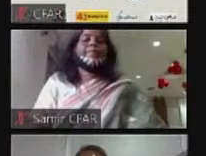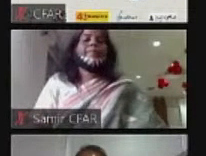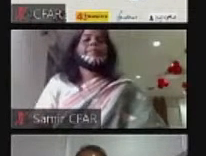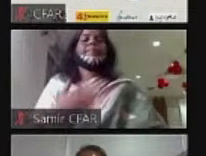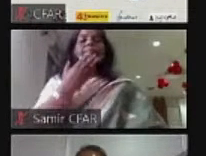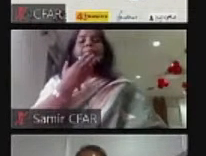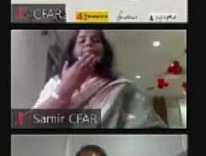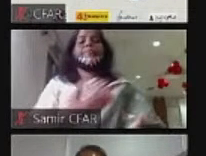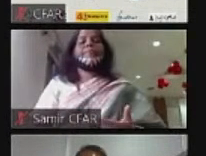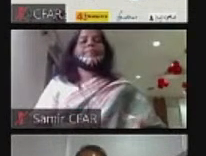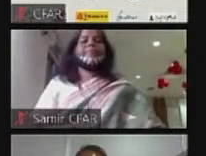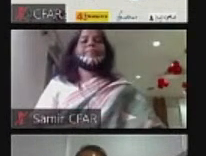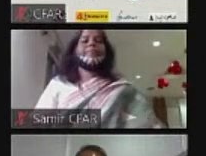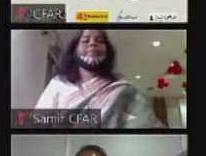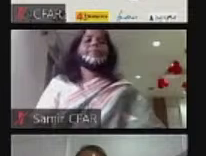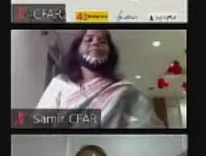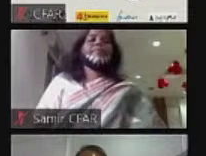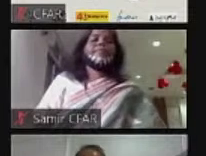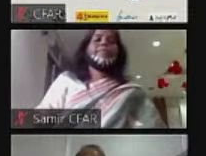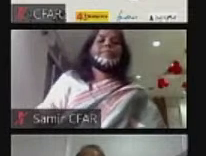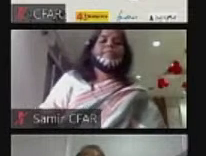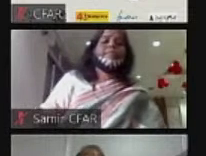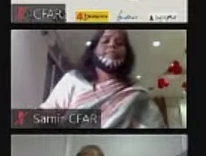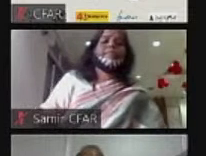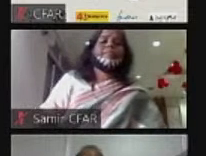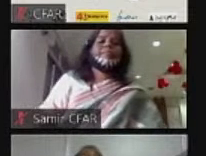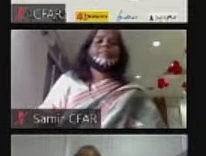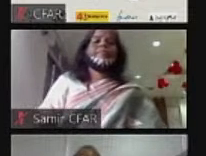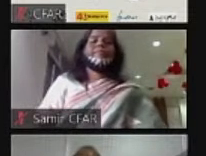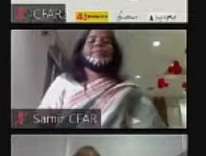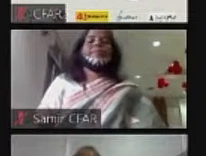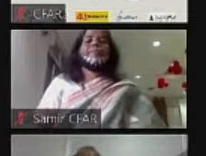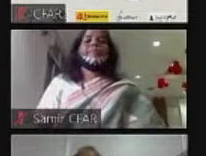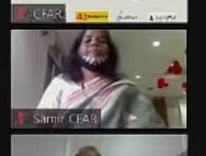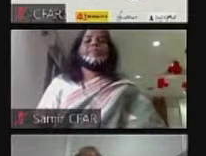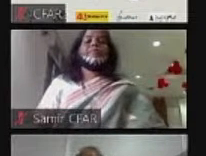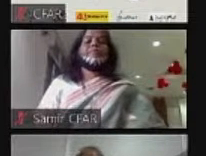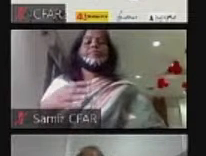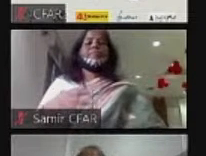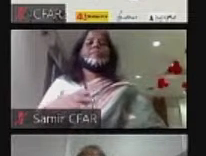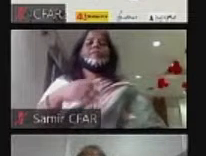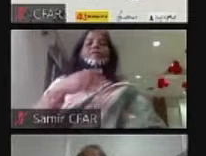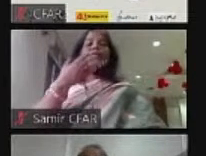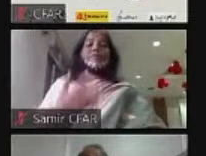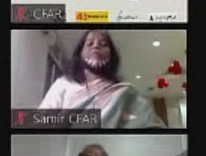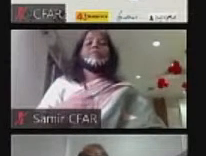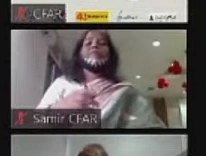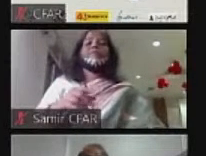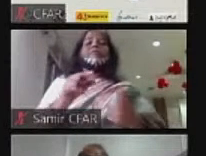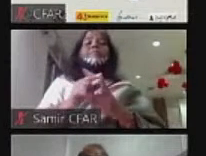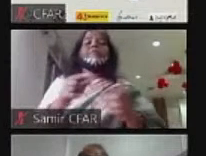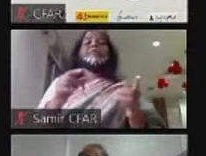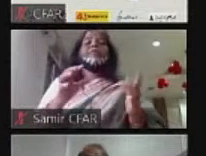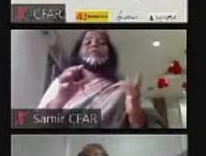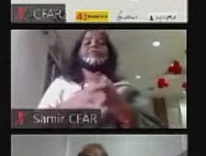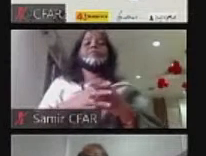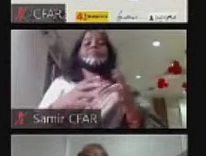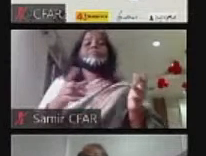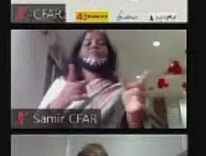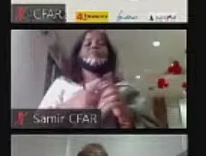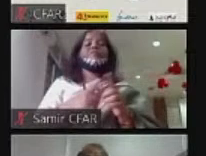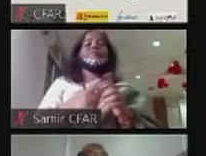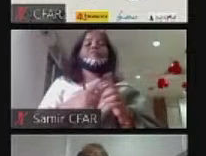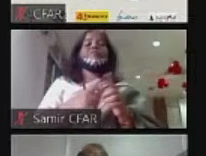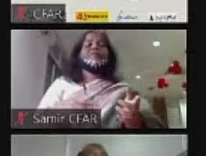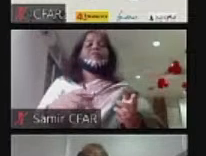Section 24, which talks about how the government needs to make necessary schemes and programs to promote that people